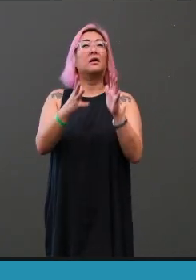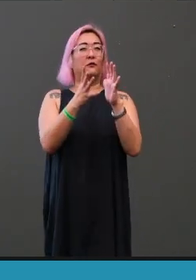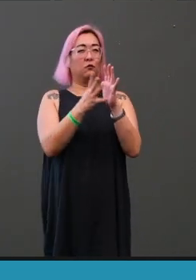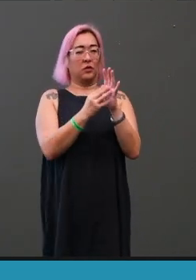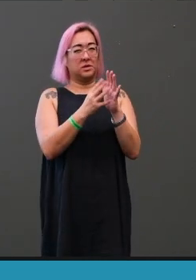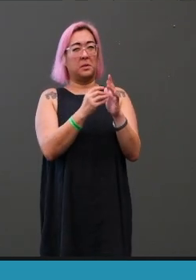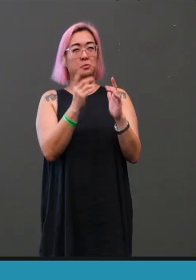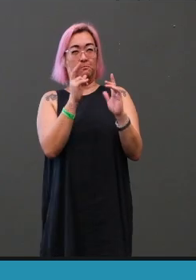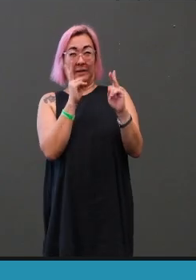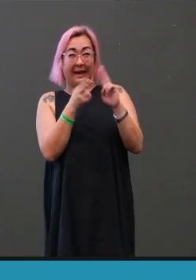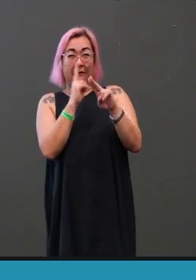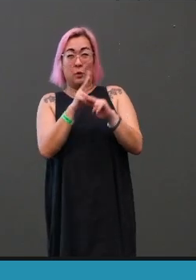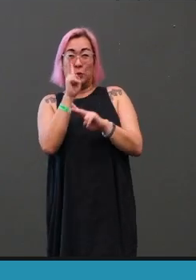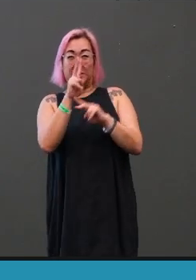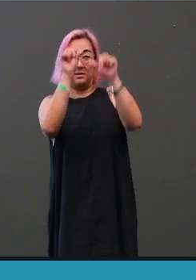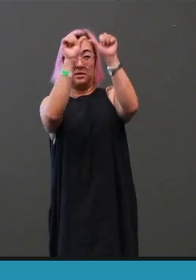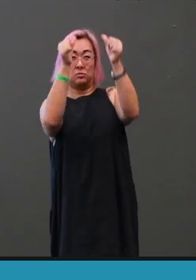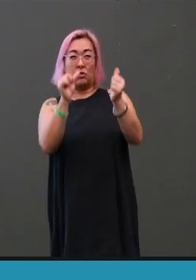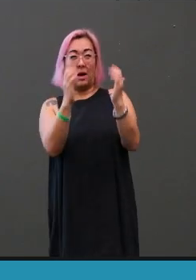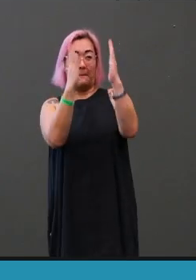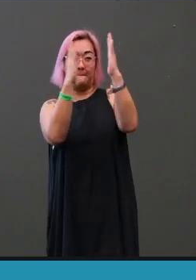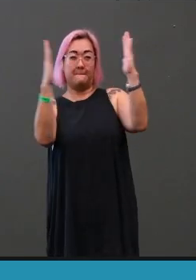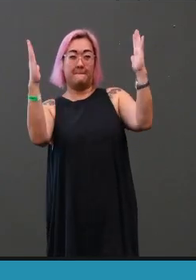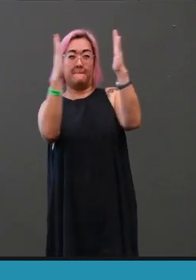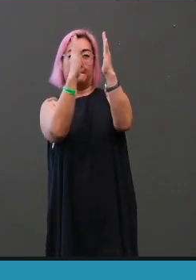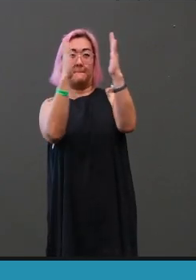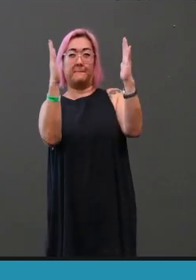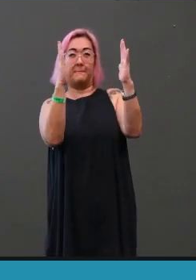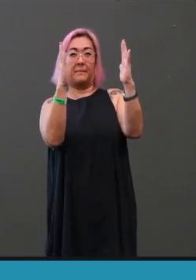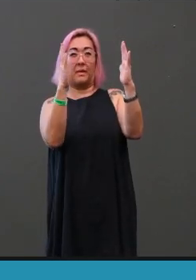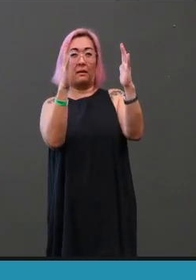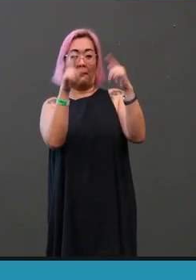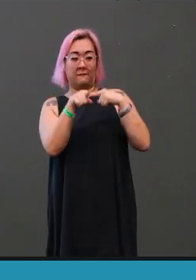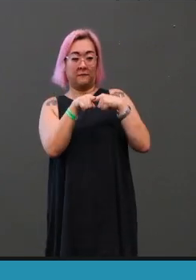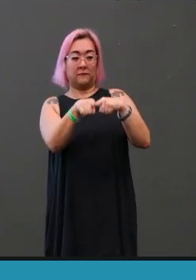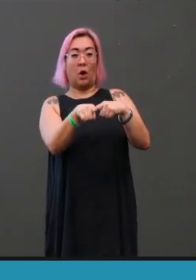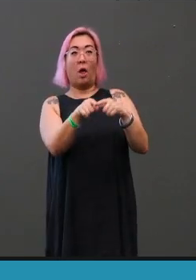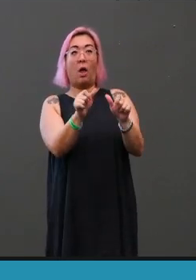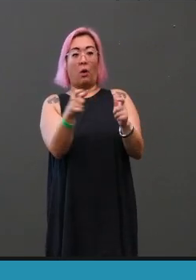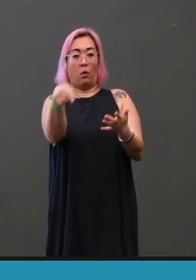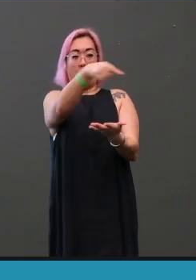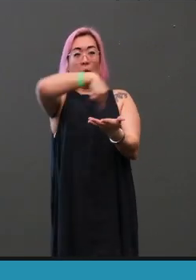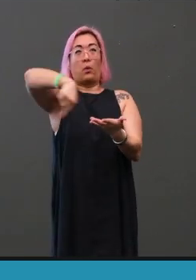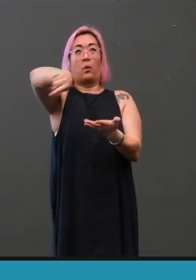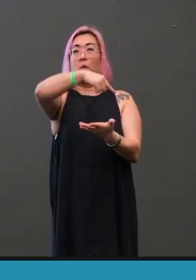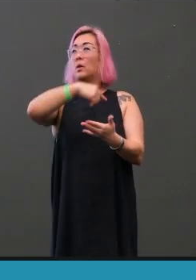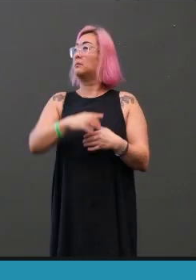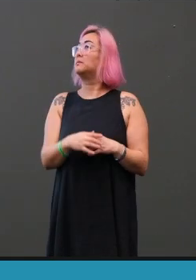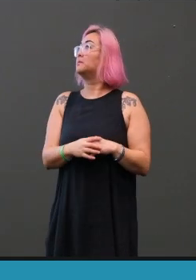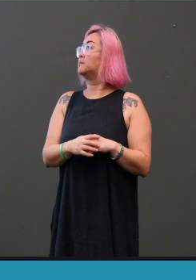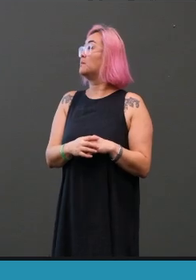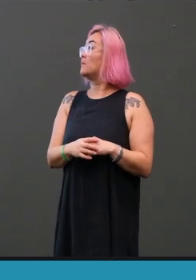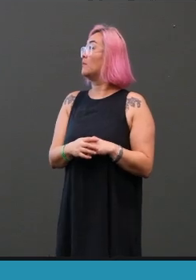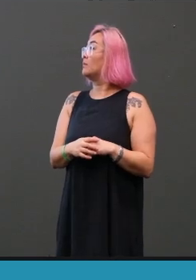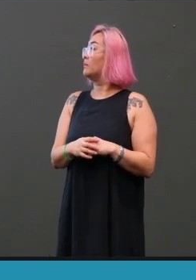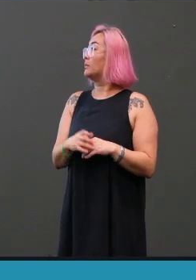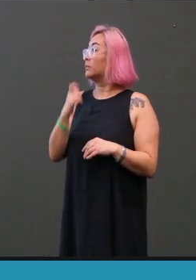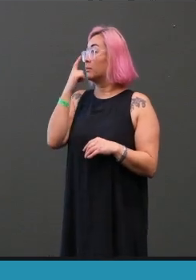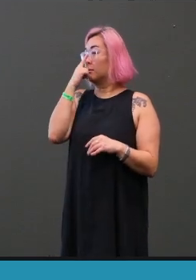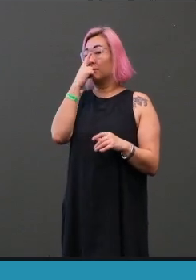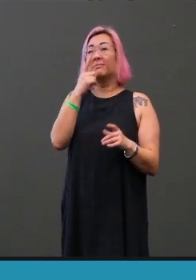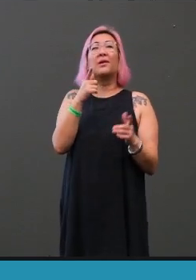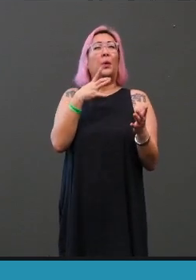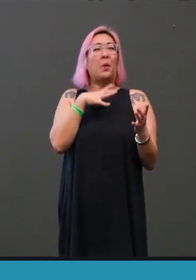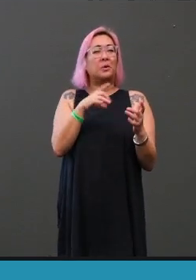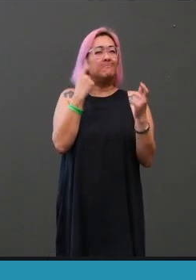width of the shadow. So it would be best if this was pre-calculated as well, so we don't have to do this during runtime, because it's kind of a heavy